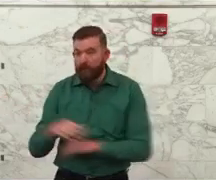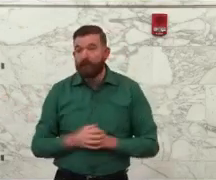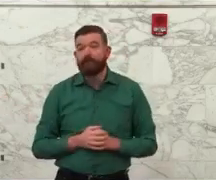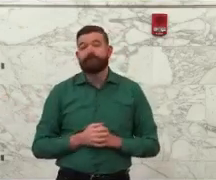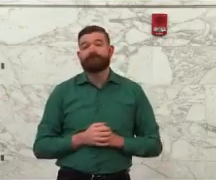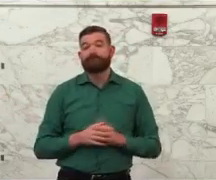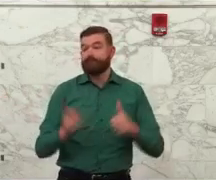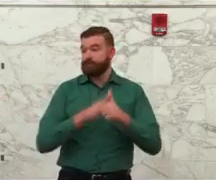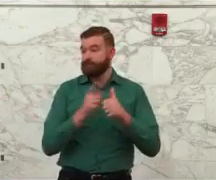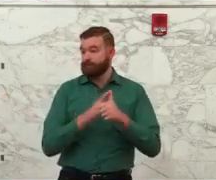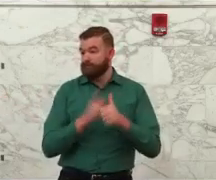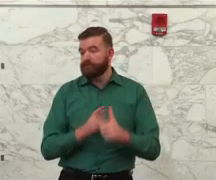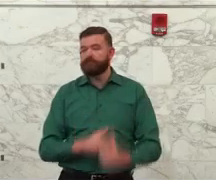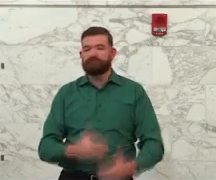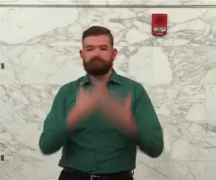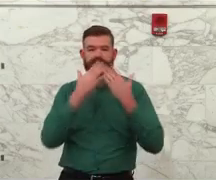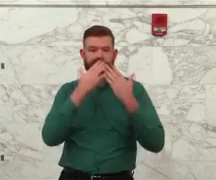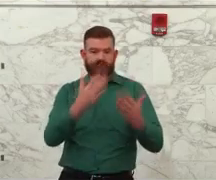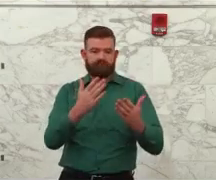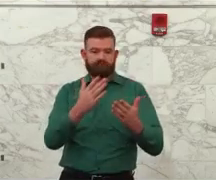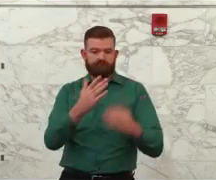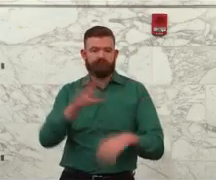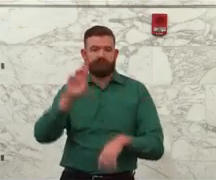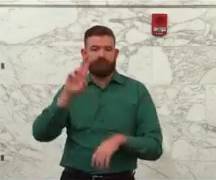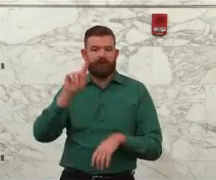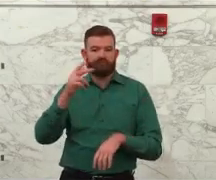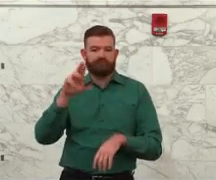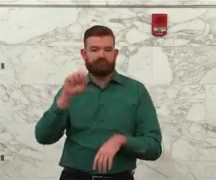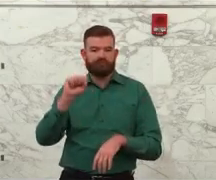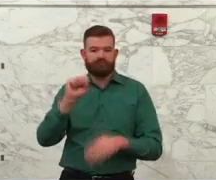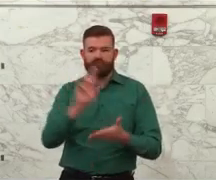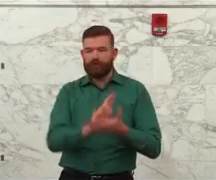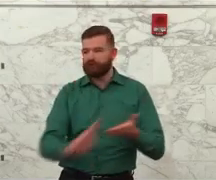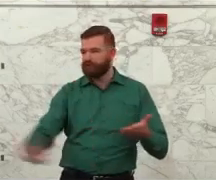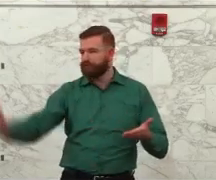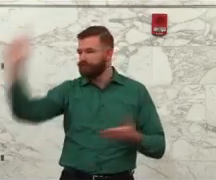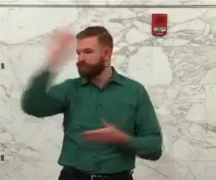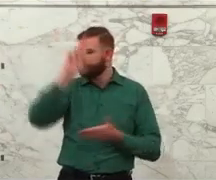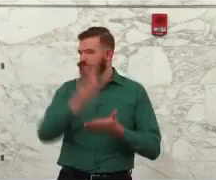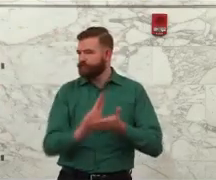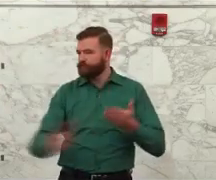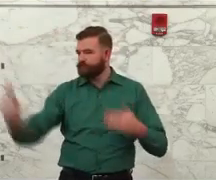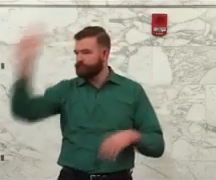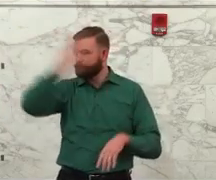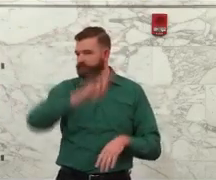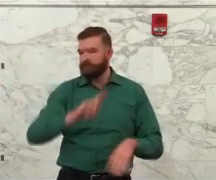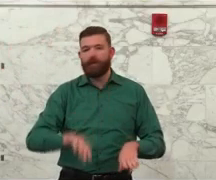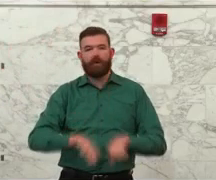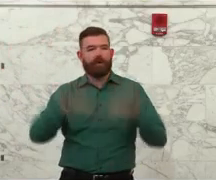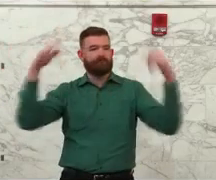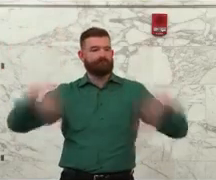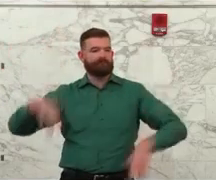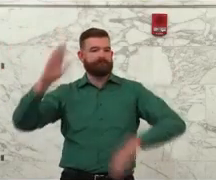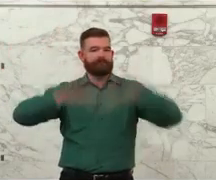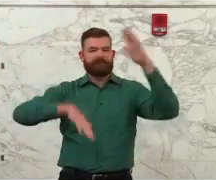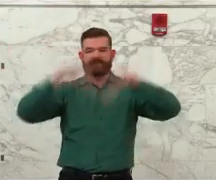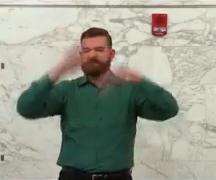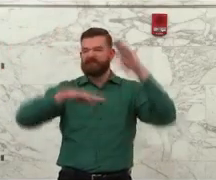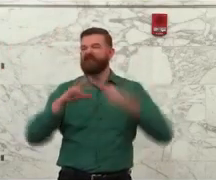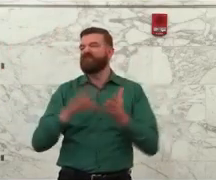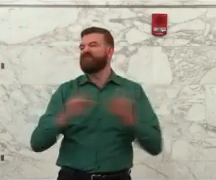for opening their doors to us on a Saturday when all the students are at home. In particular to Chancellor Nancy Cantor and the